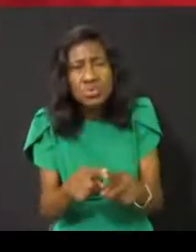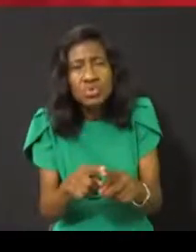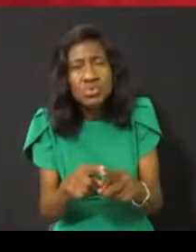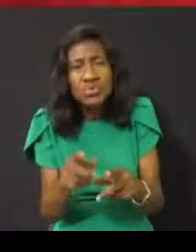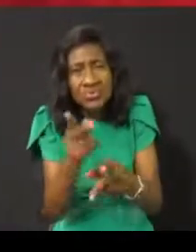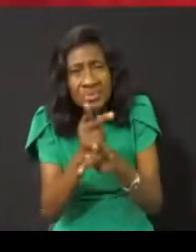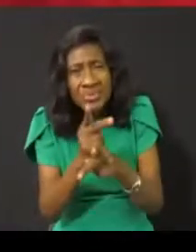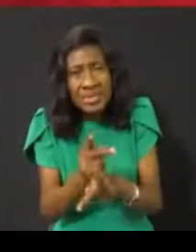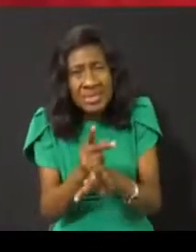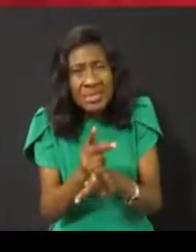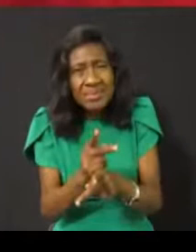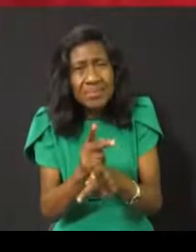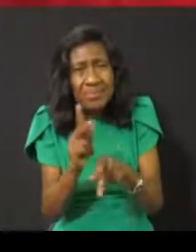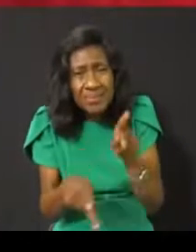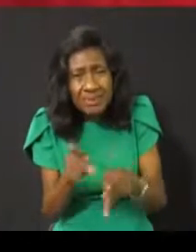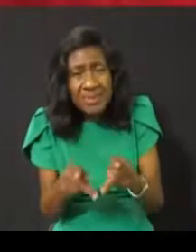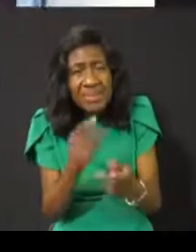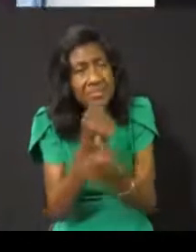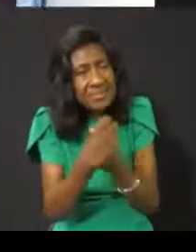private sector partners.